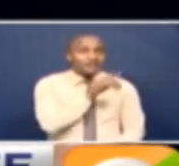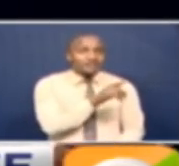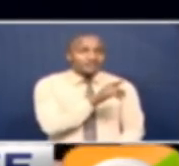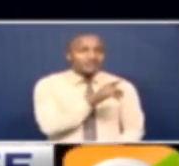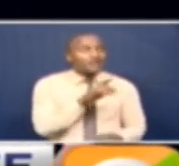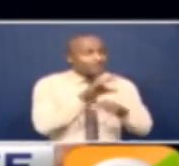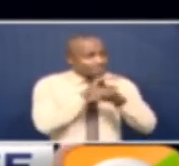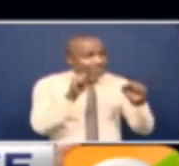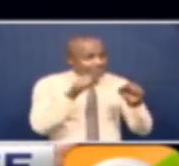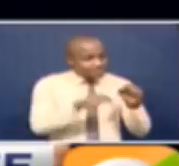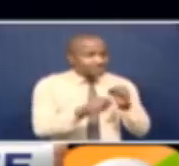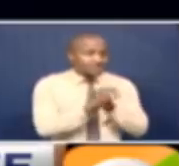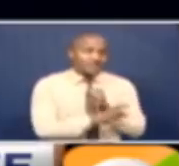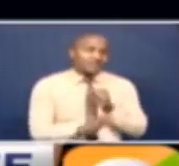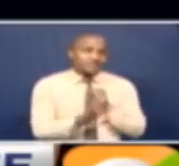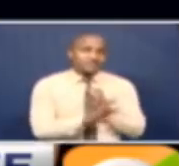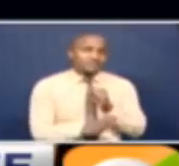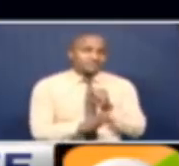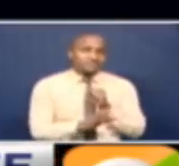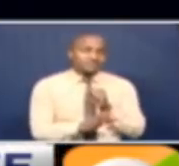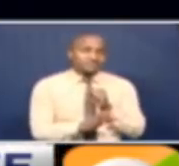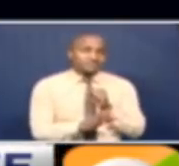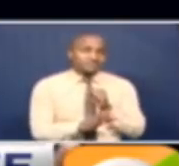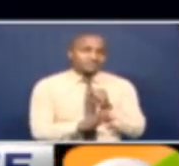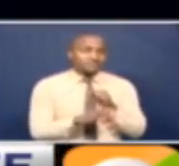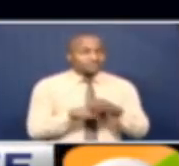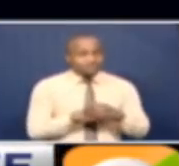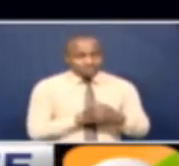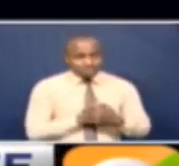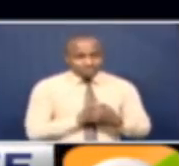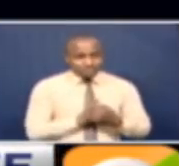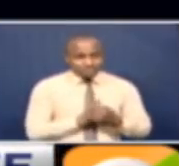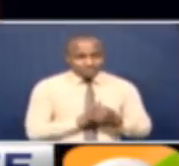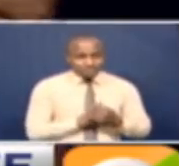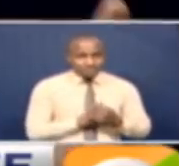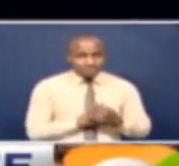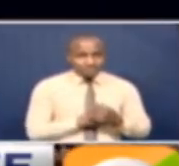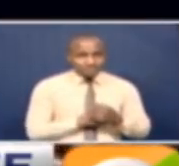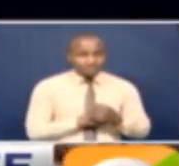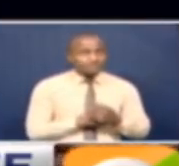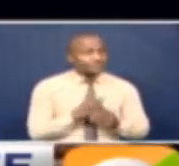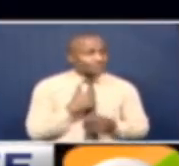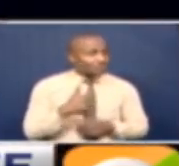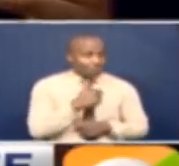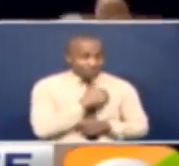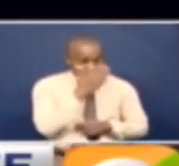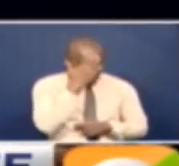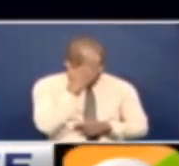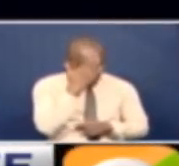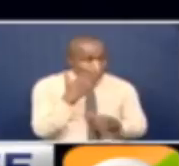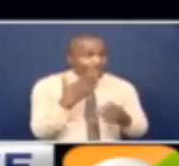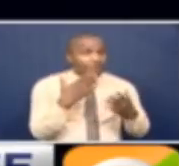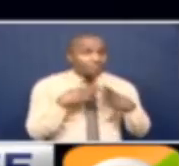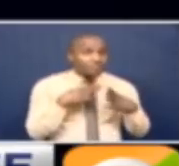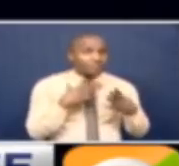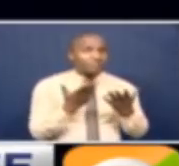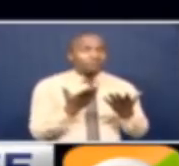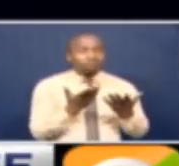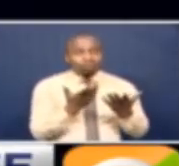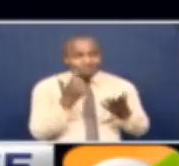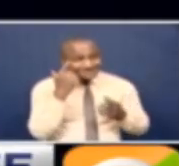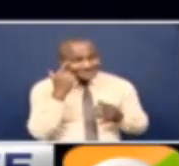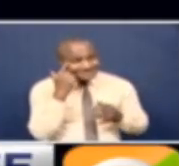president of this country. You know? Yeah. And we know that the people, you know, people think that